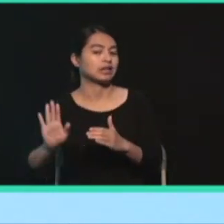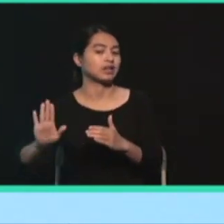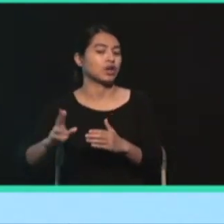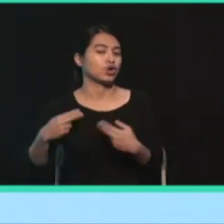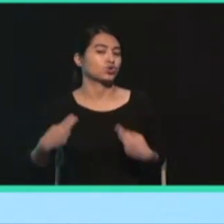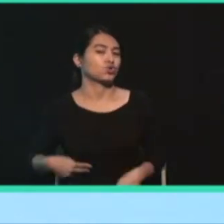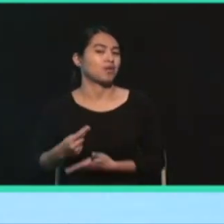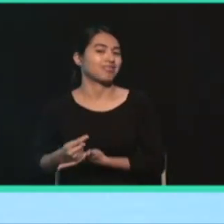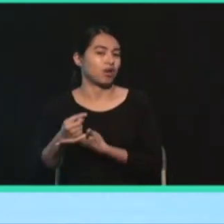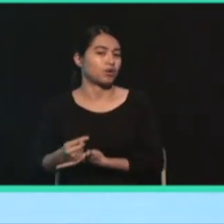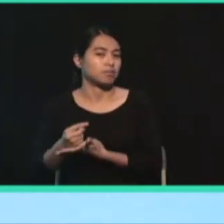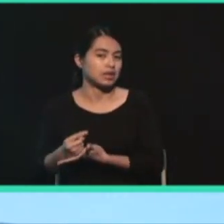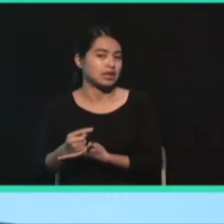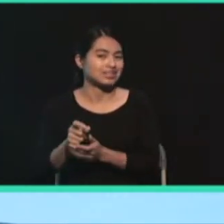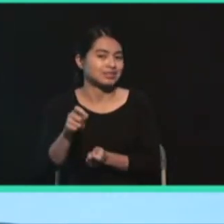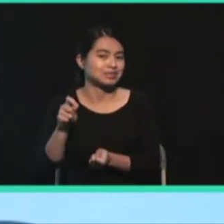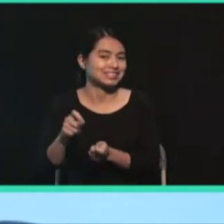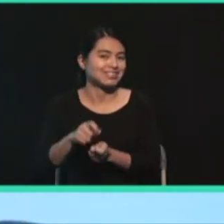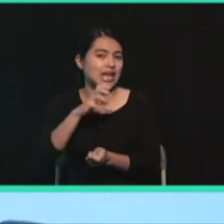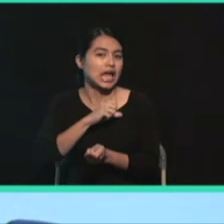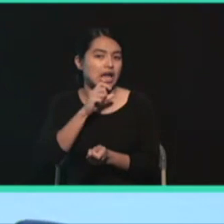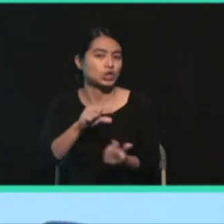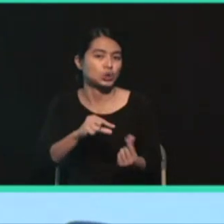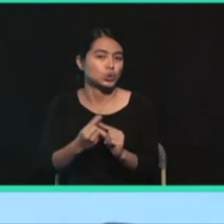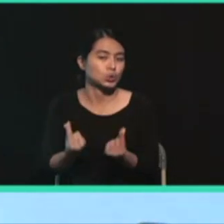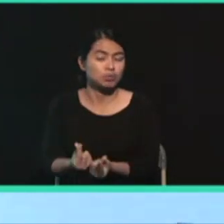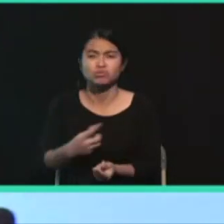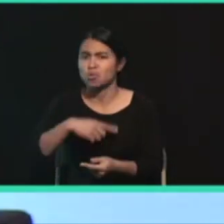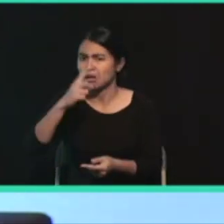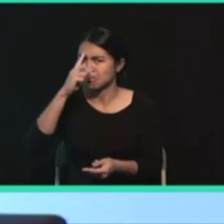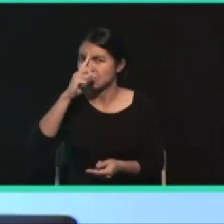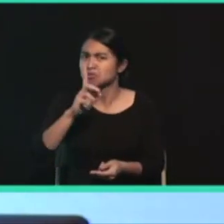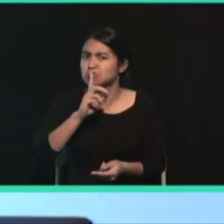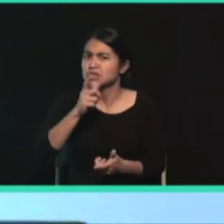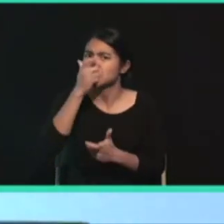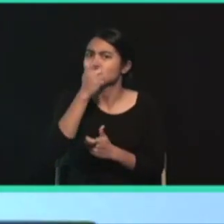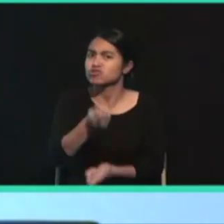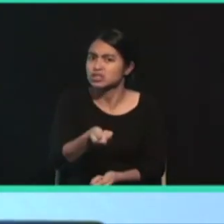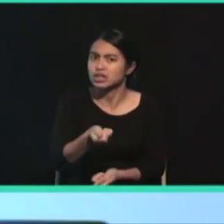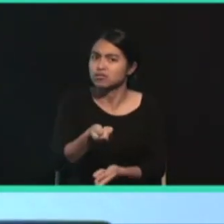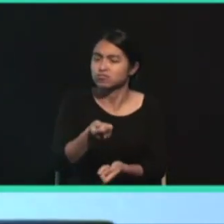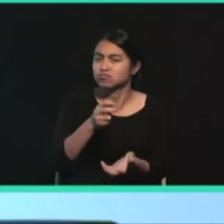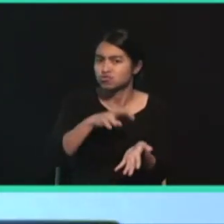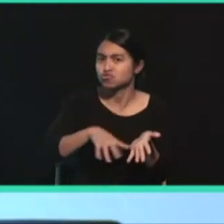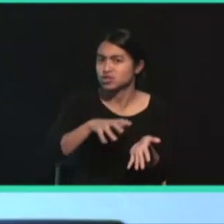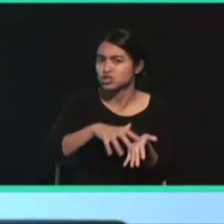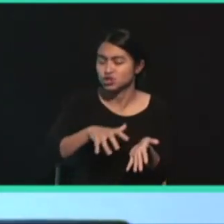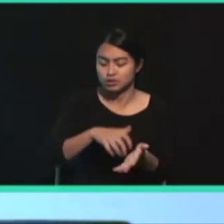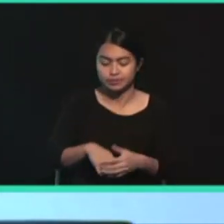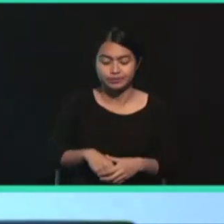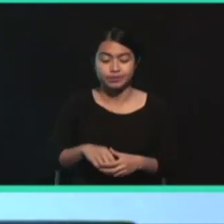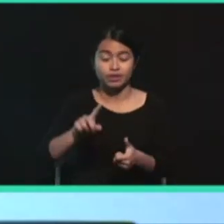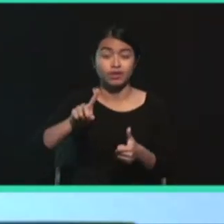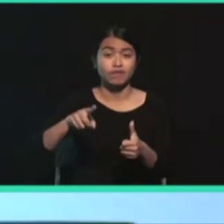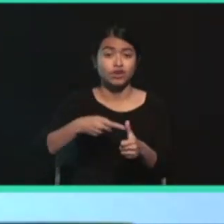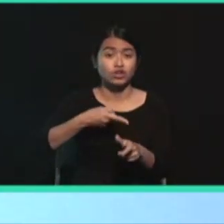agents. And I think these are all very interesting findings. Well, the first main problem is when you look